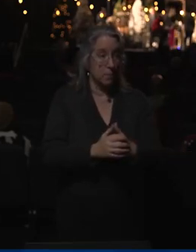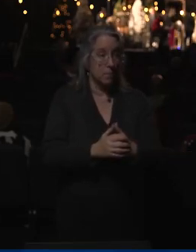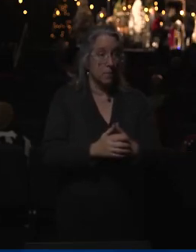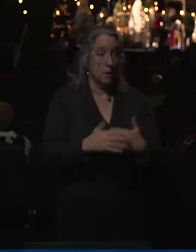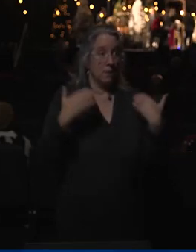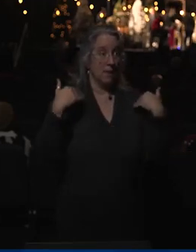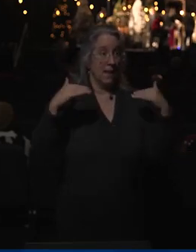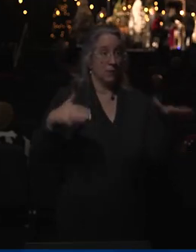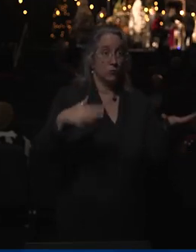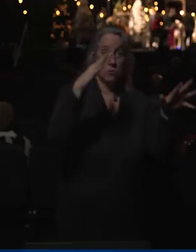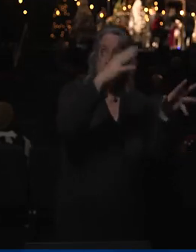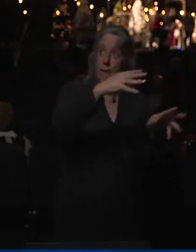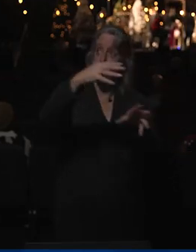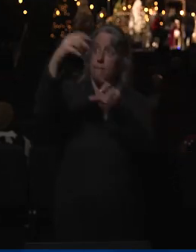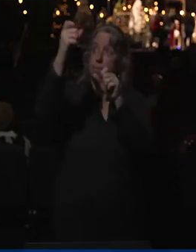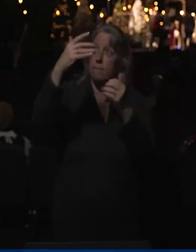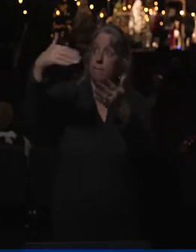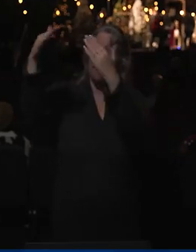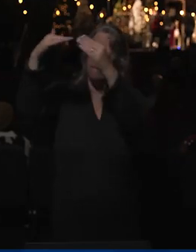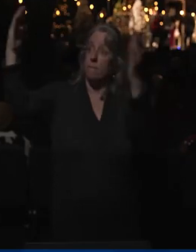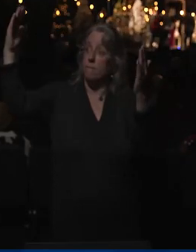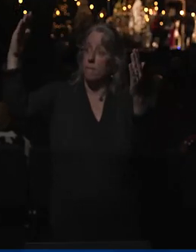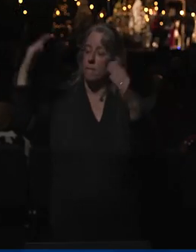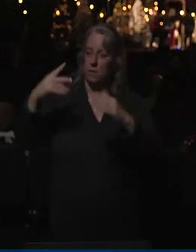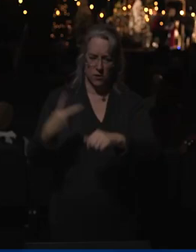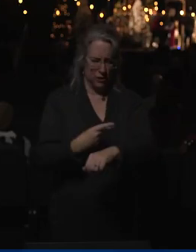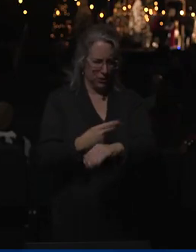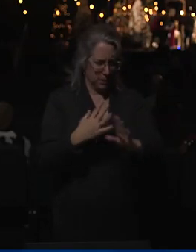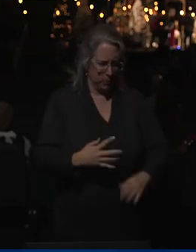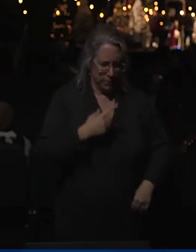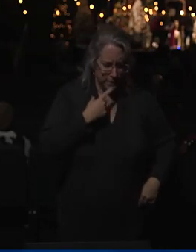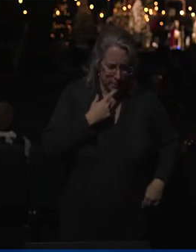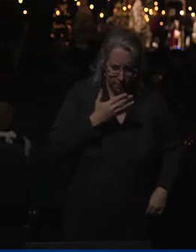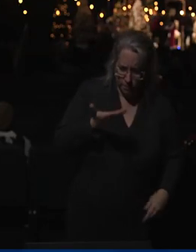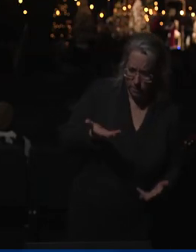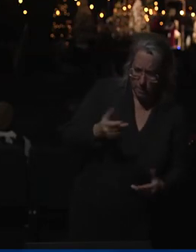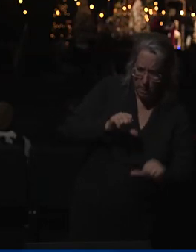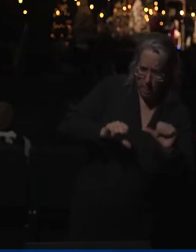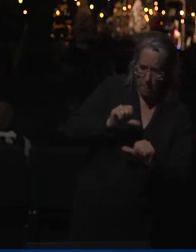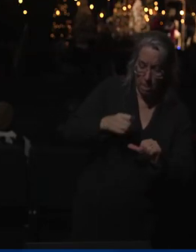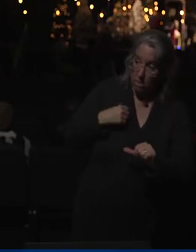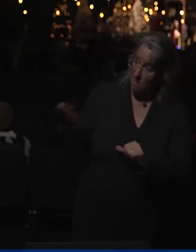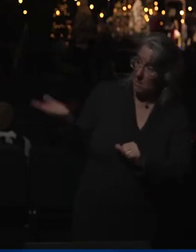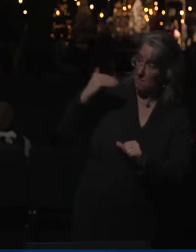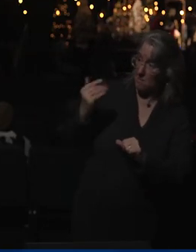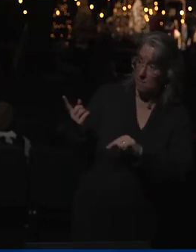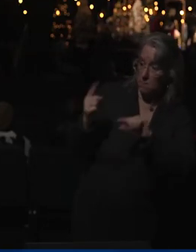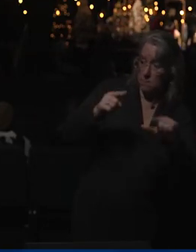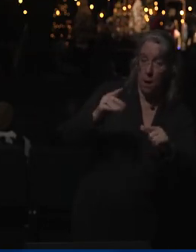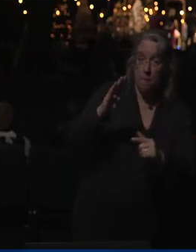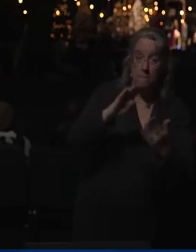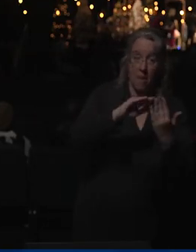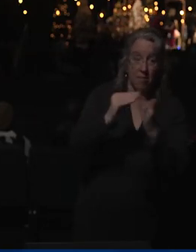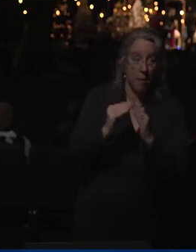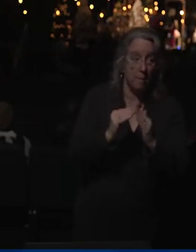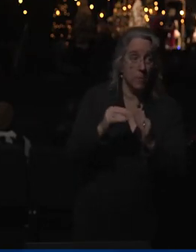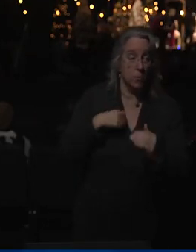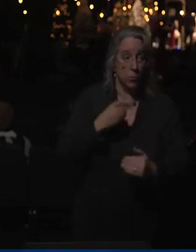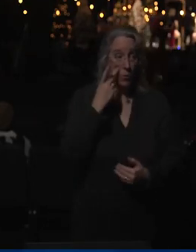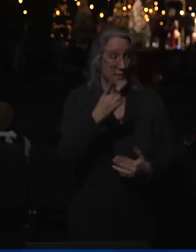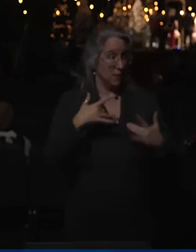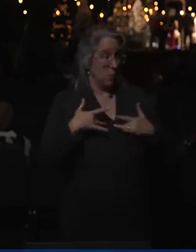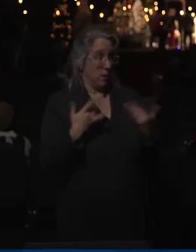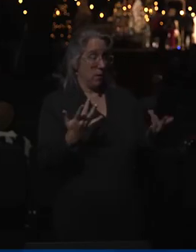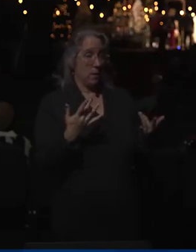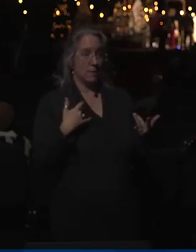and gone into heaven, the shepherds said to one another, "Let's go to Bethlehem and see this thing that has happened, which the Lord has told